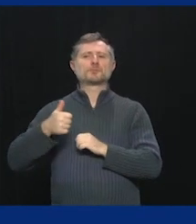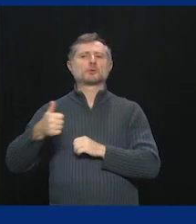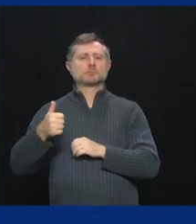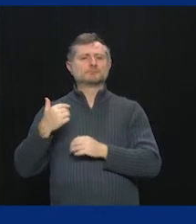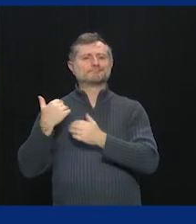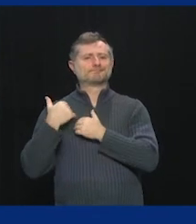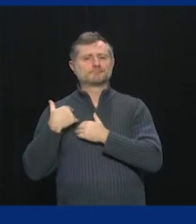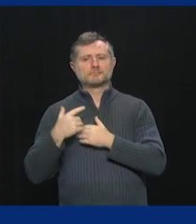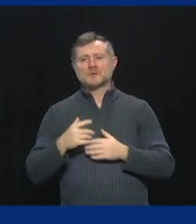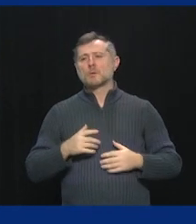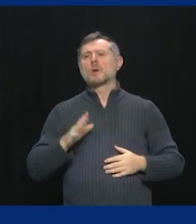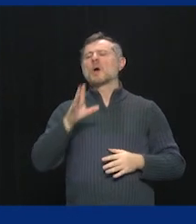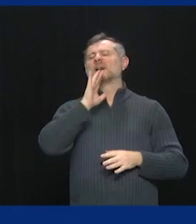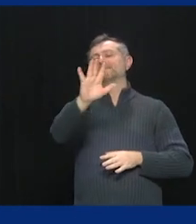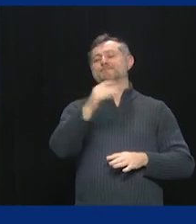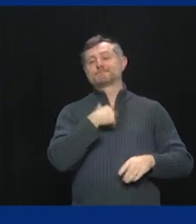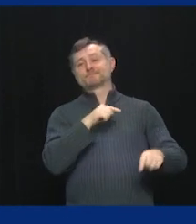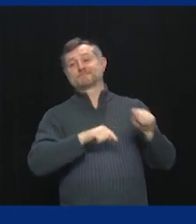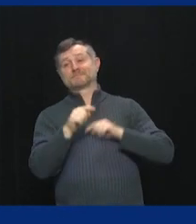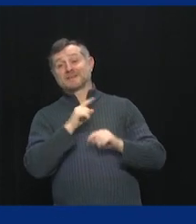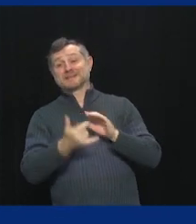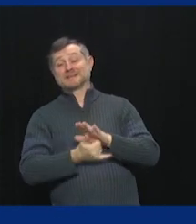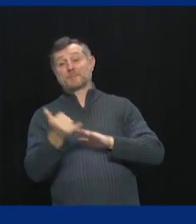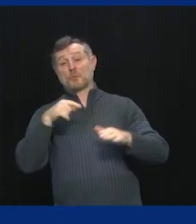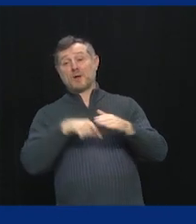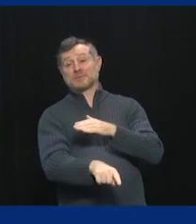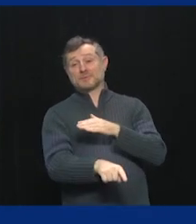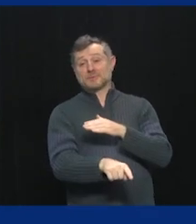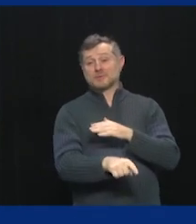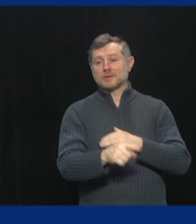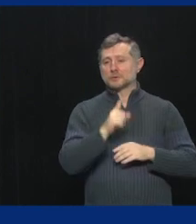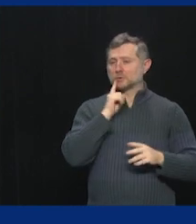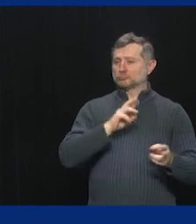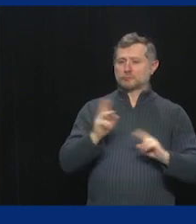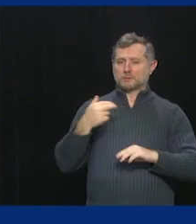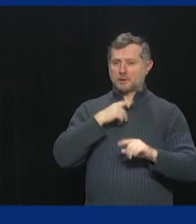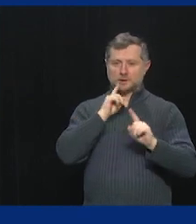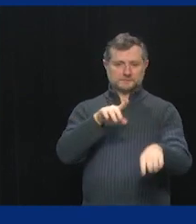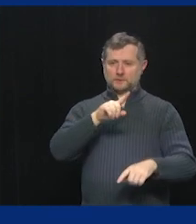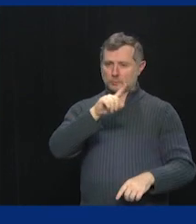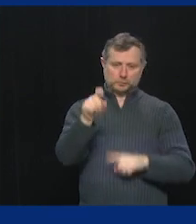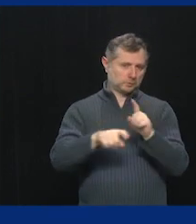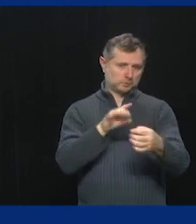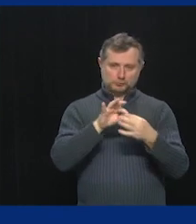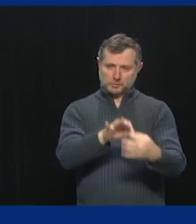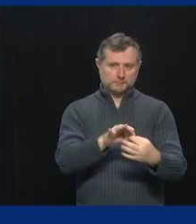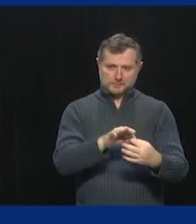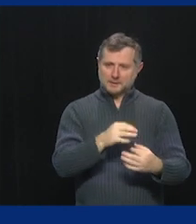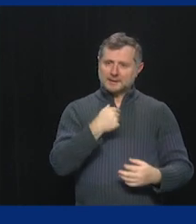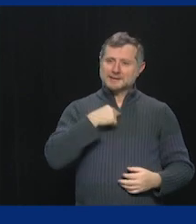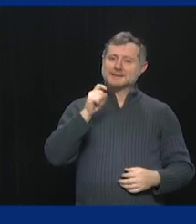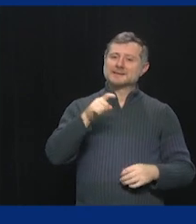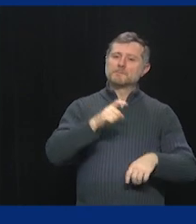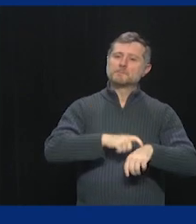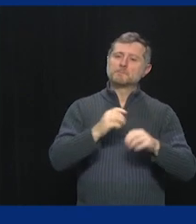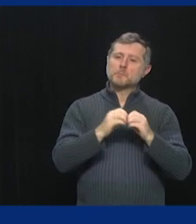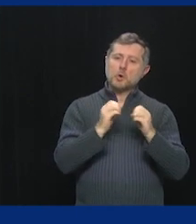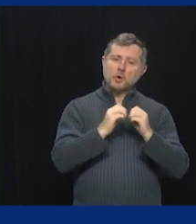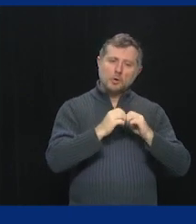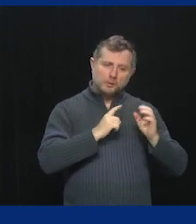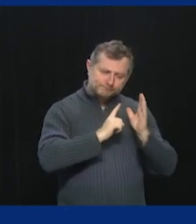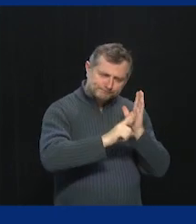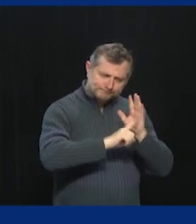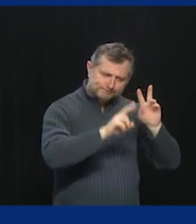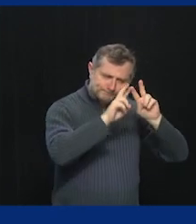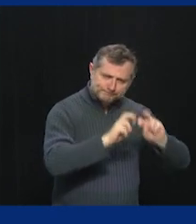to the subways, I'm not addressing that completely here today because I want to have a little more time to do an overall assessment of what